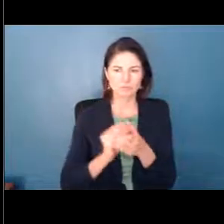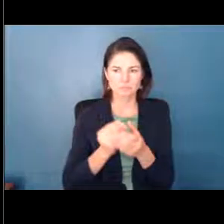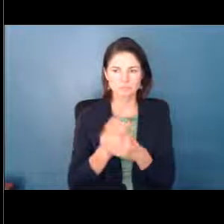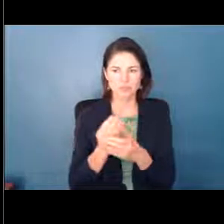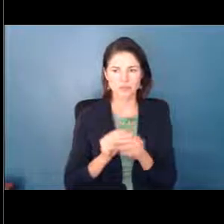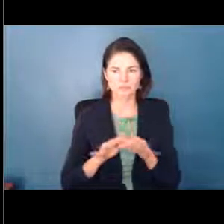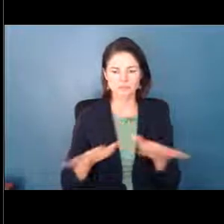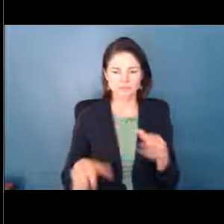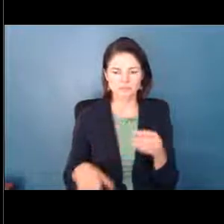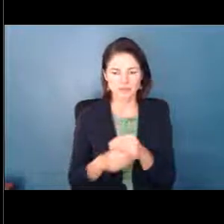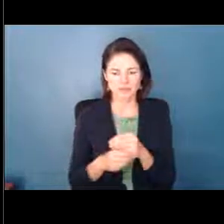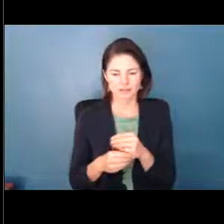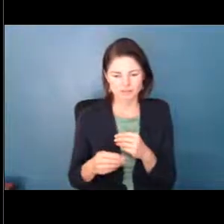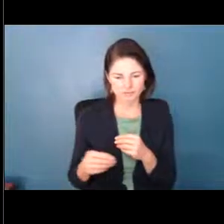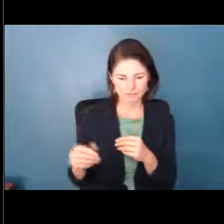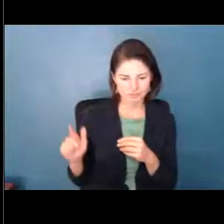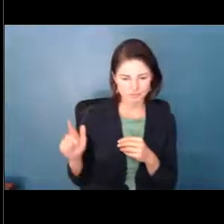to the project.